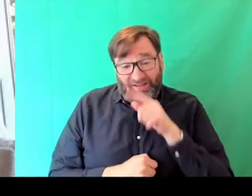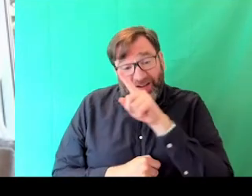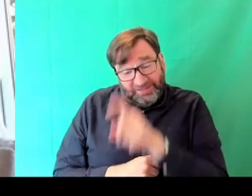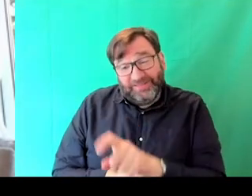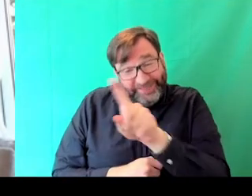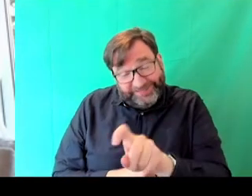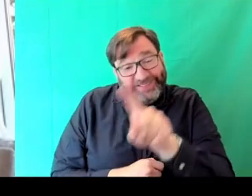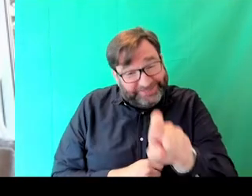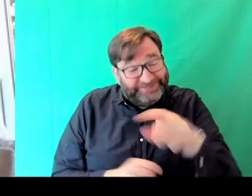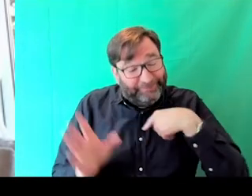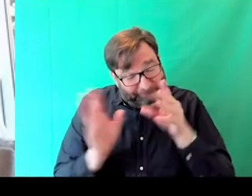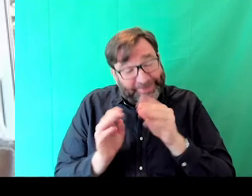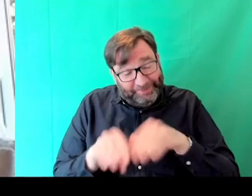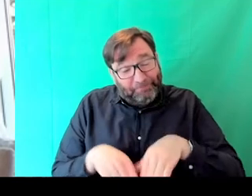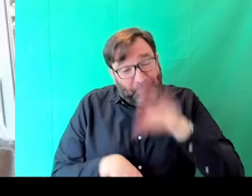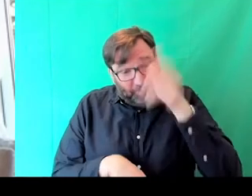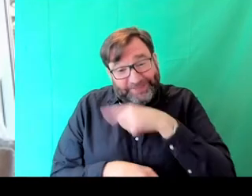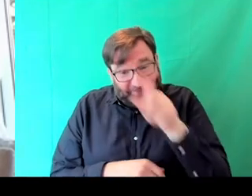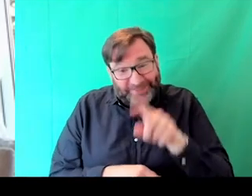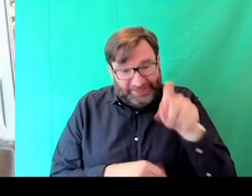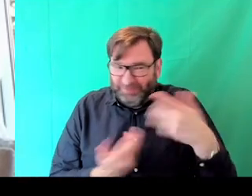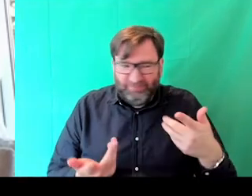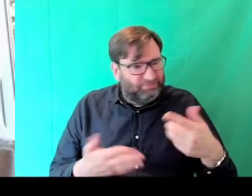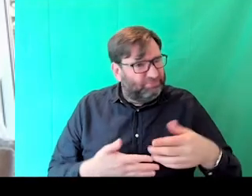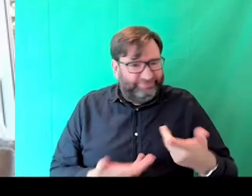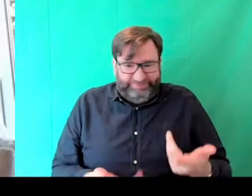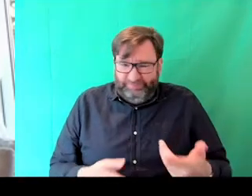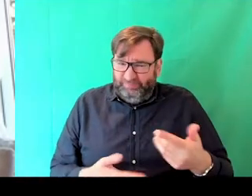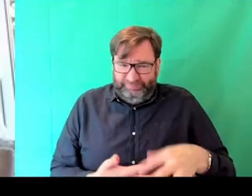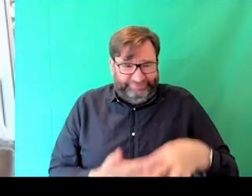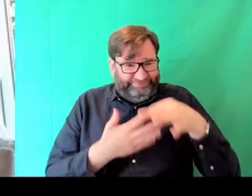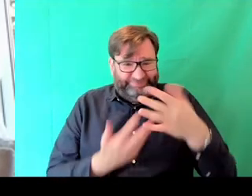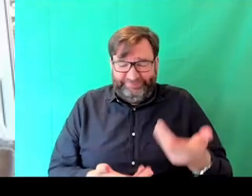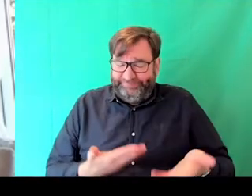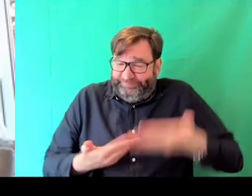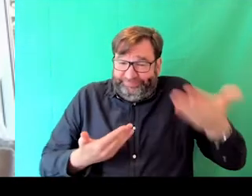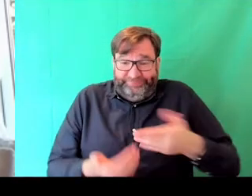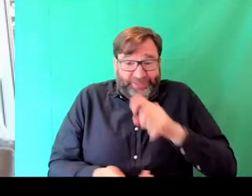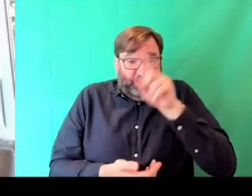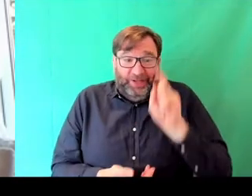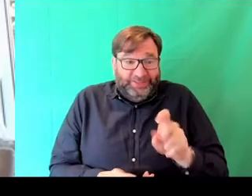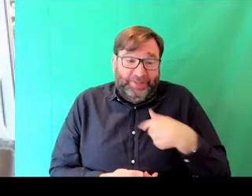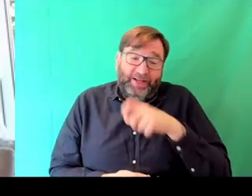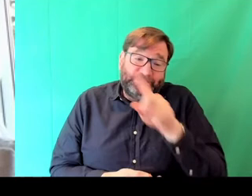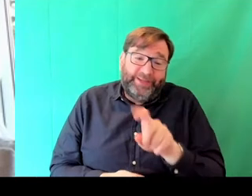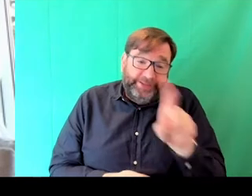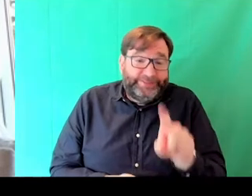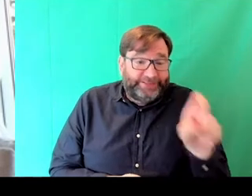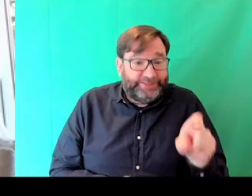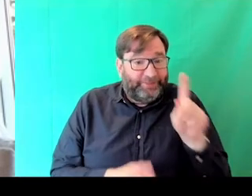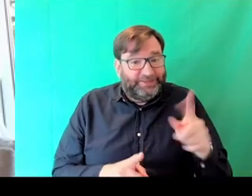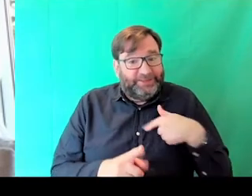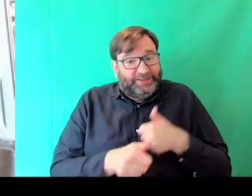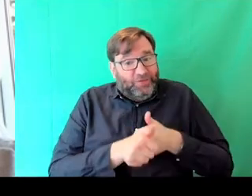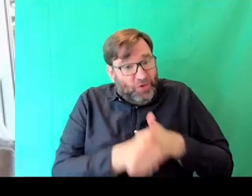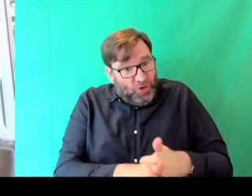along on my MacBook, as well as having headphones in so that it can read whatever is going on in the presentation. So I think that that's where